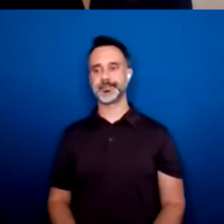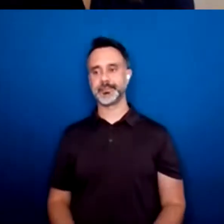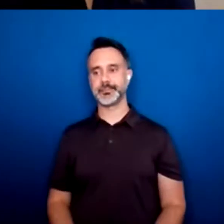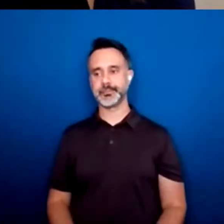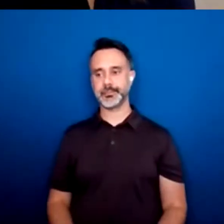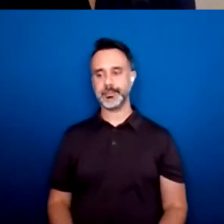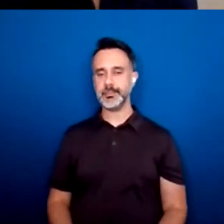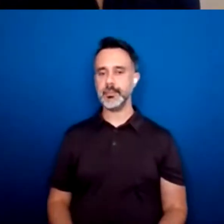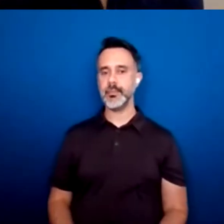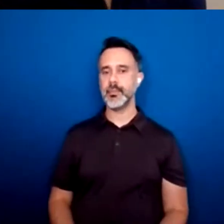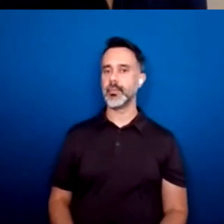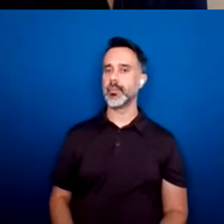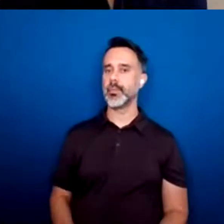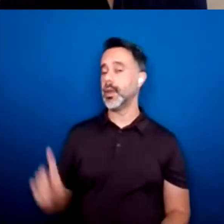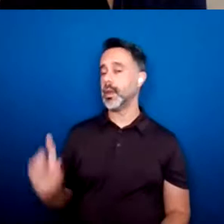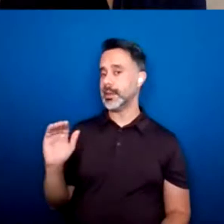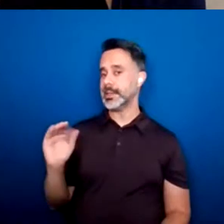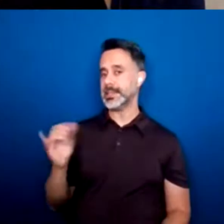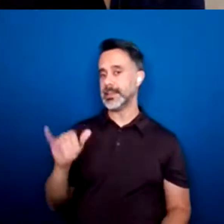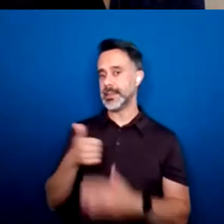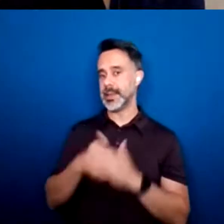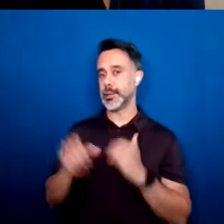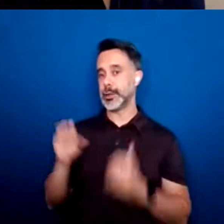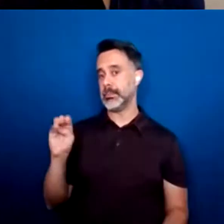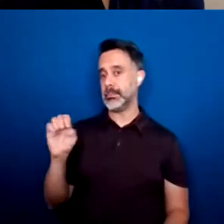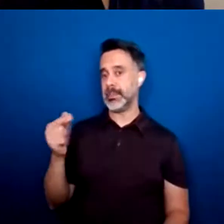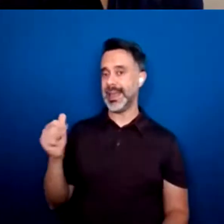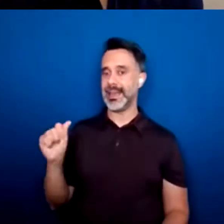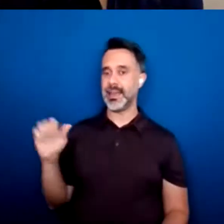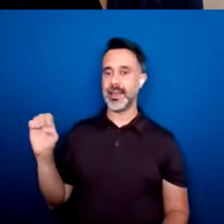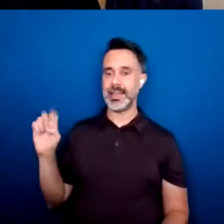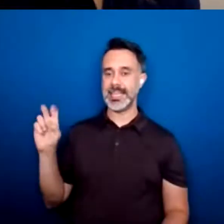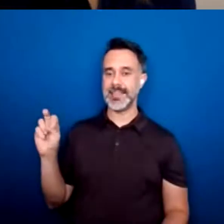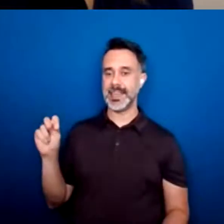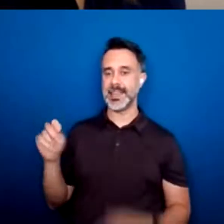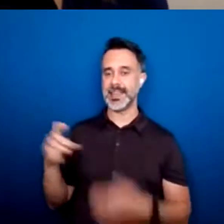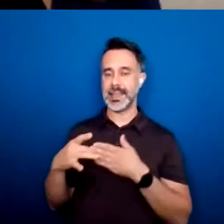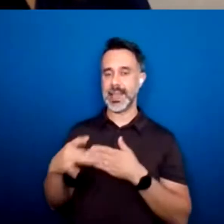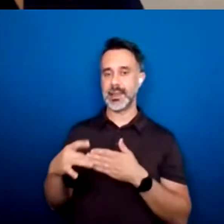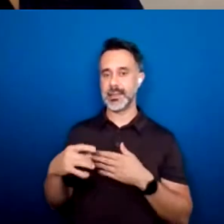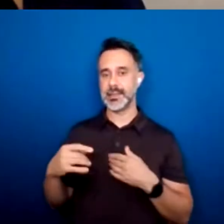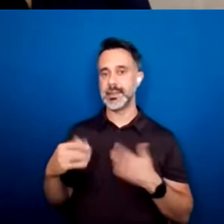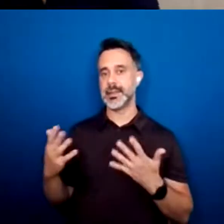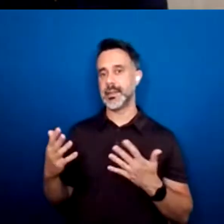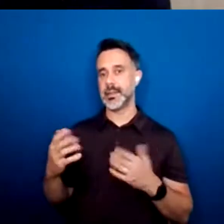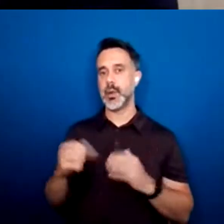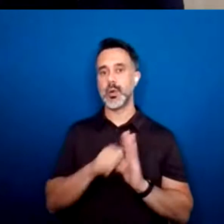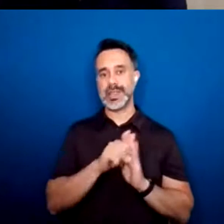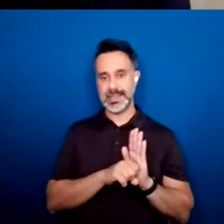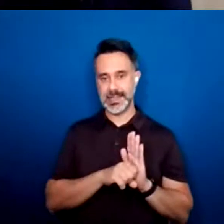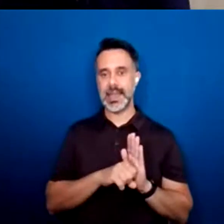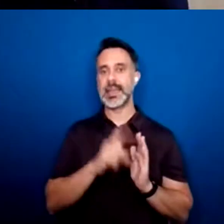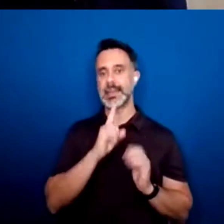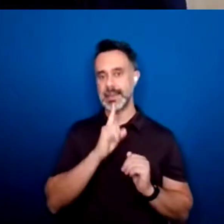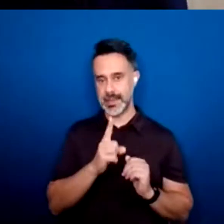So that sounds like that would fall under the mega event guidance. So the state does have that on